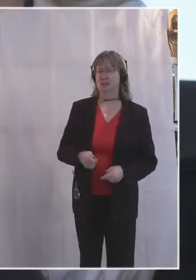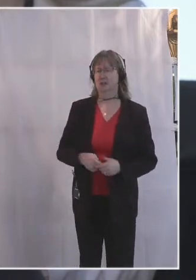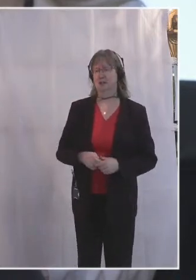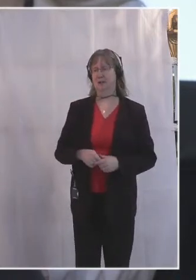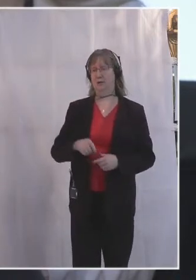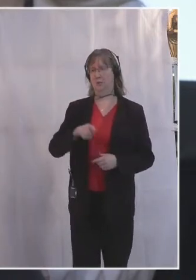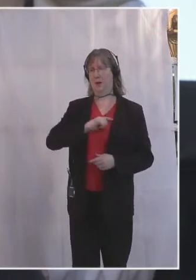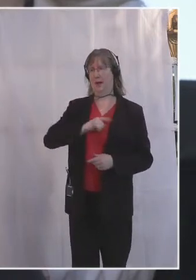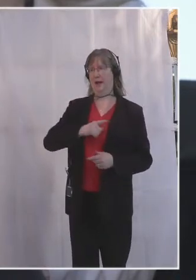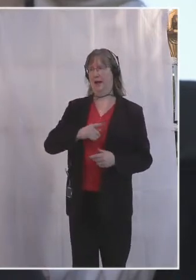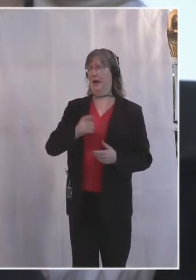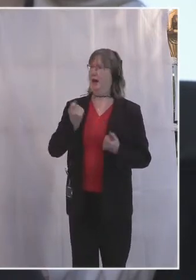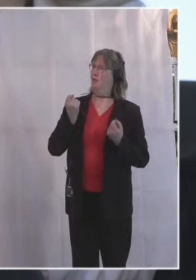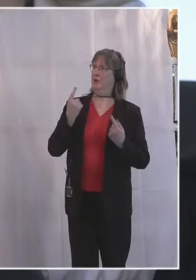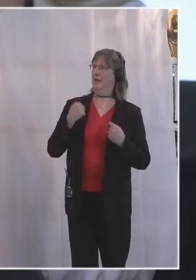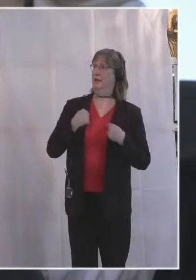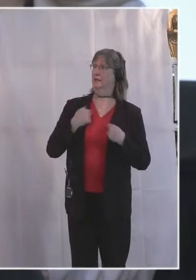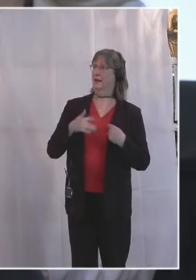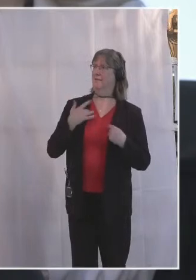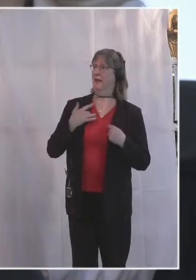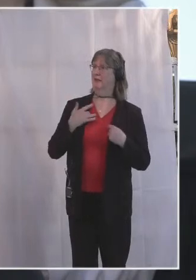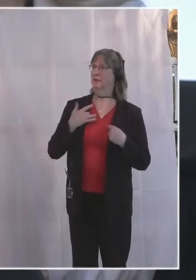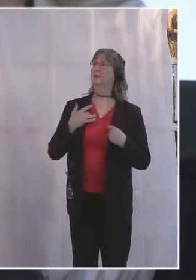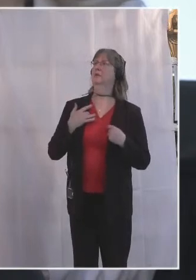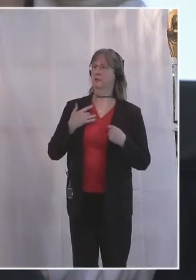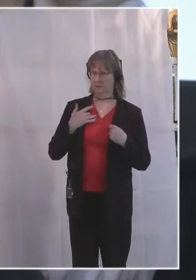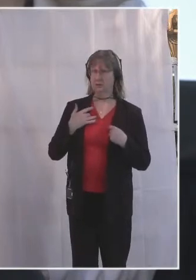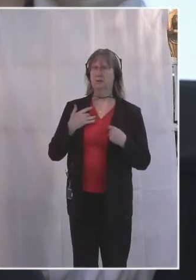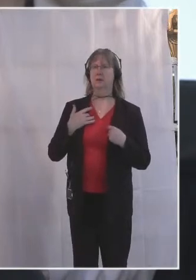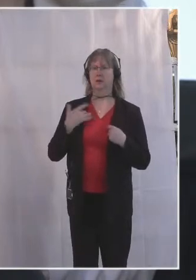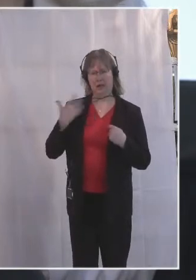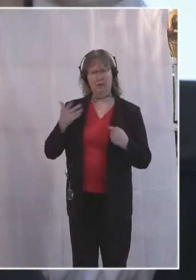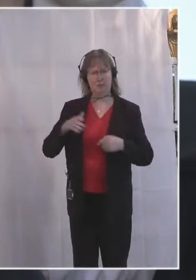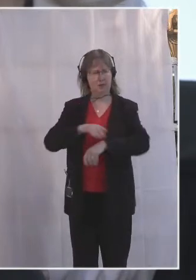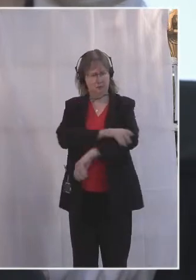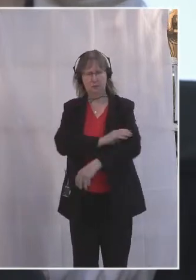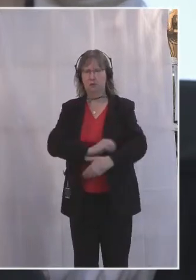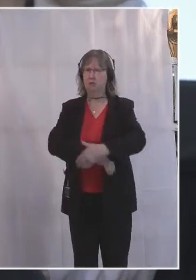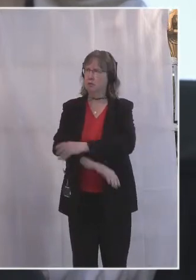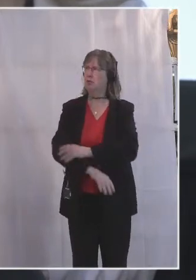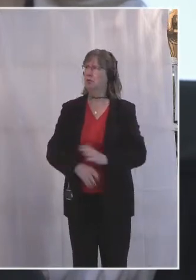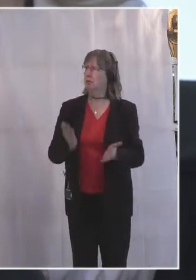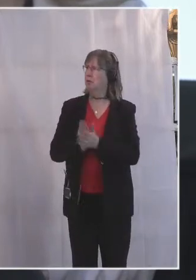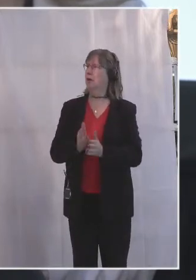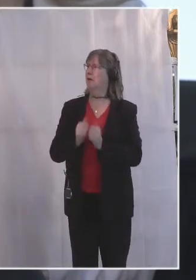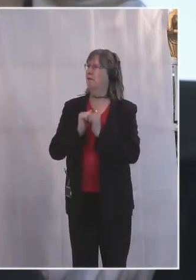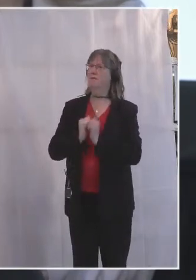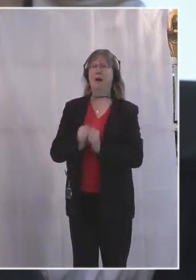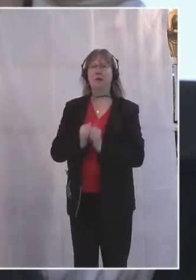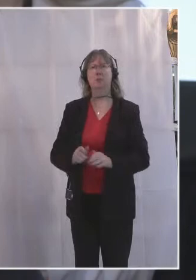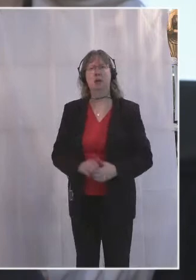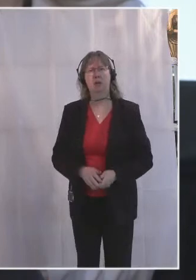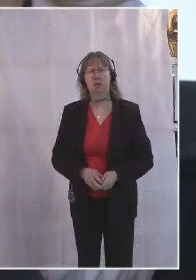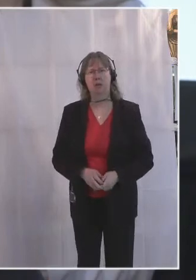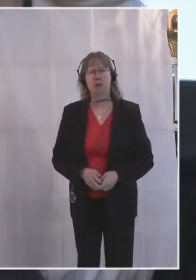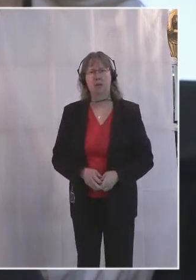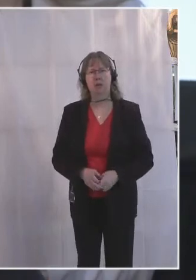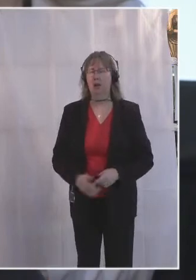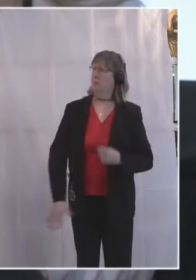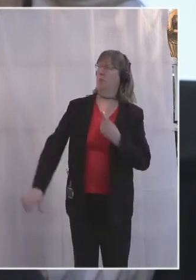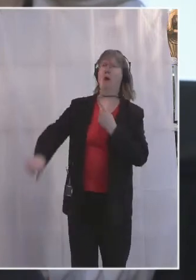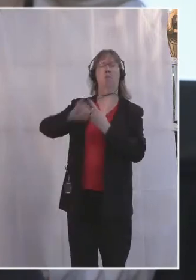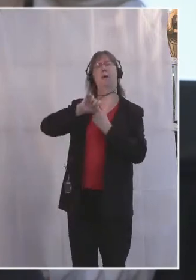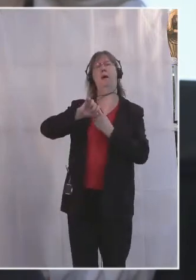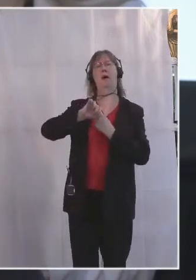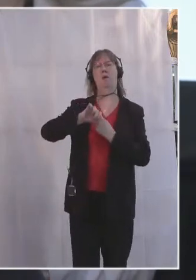in my mindset where I felt that all of the work that I'd put into this was valuable now. Well, it was always valuable, but it was